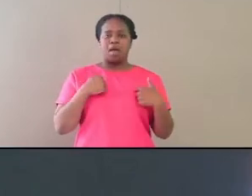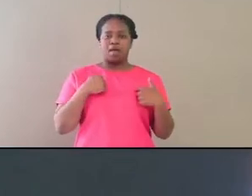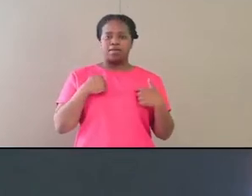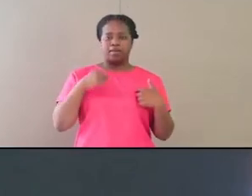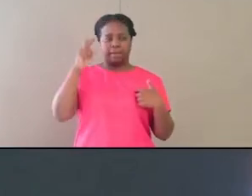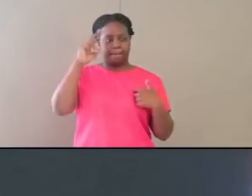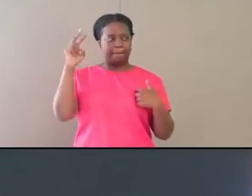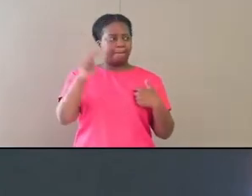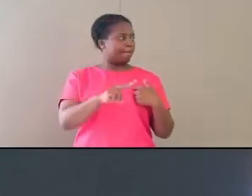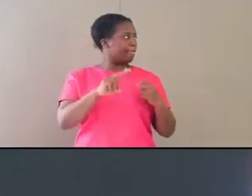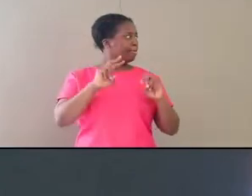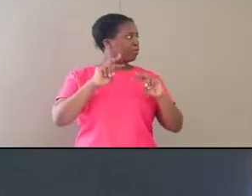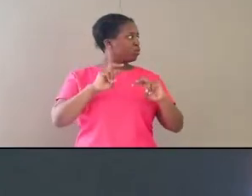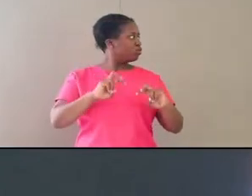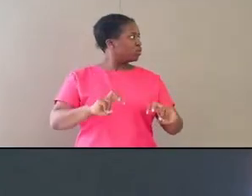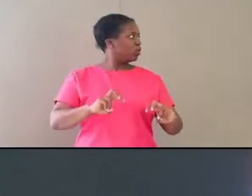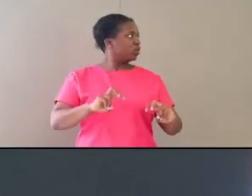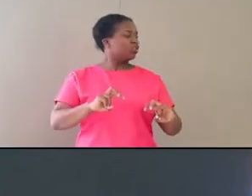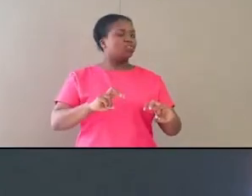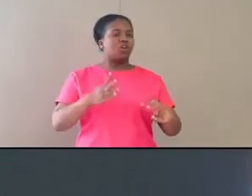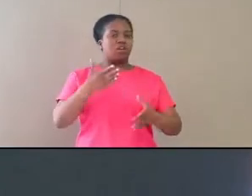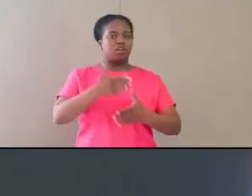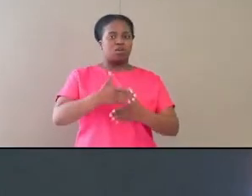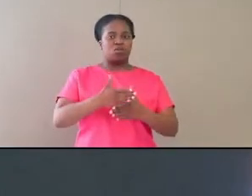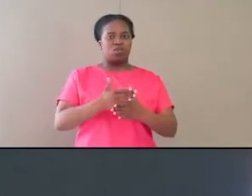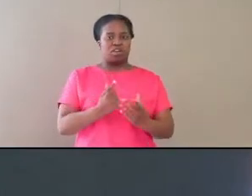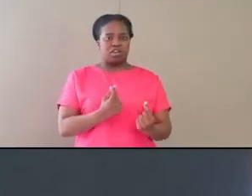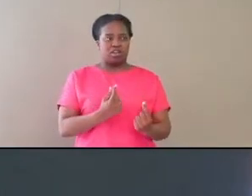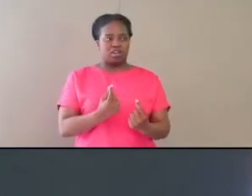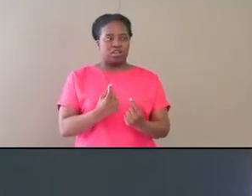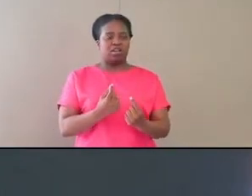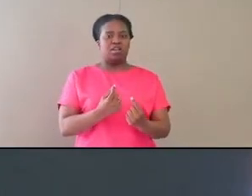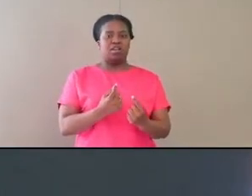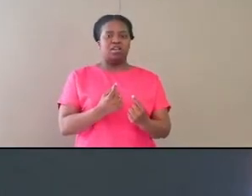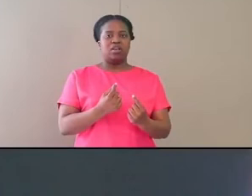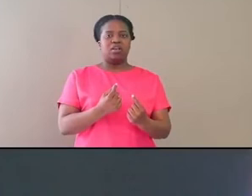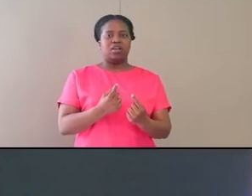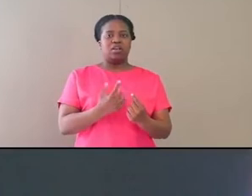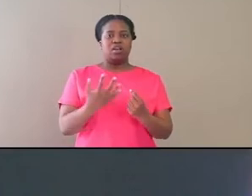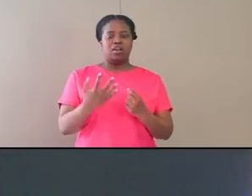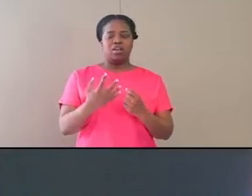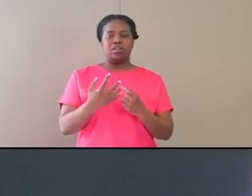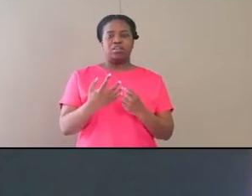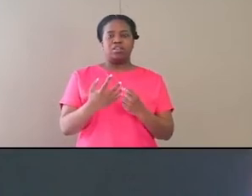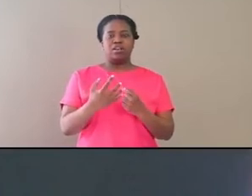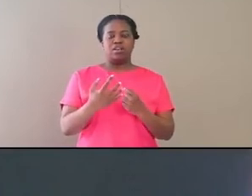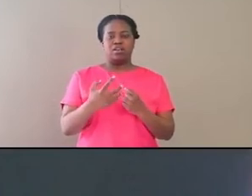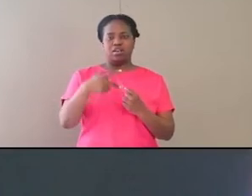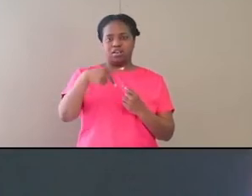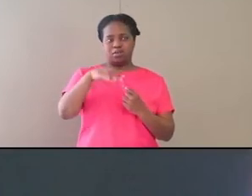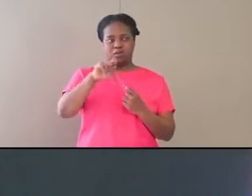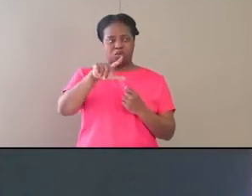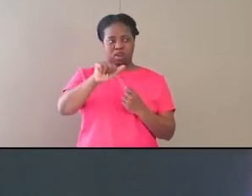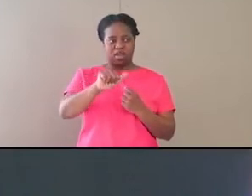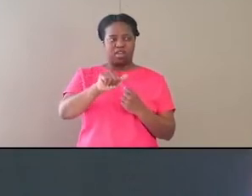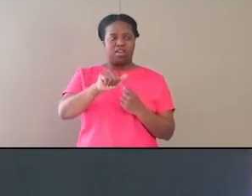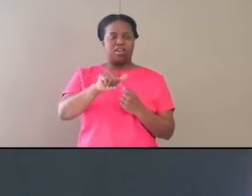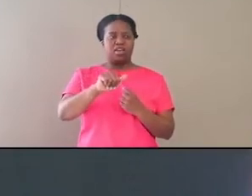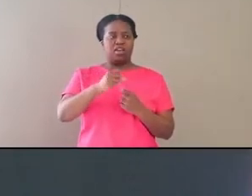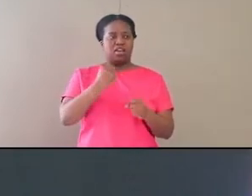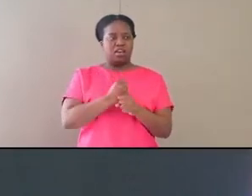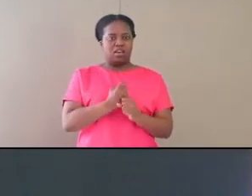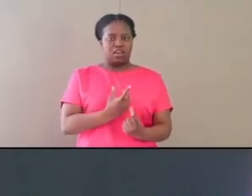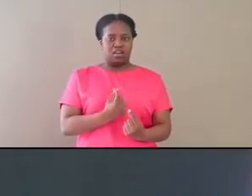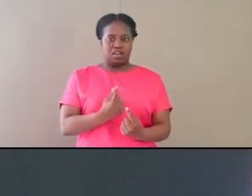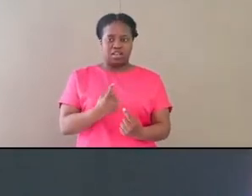on the study. I think the work that Kath and Paula and the CI have done is